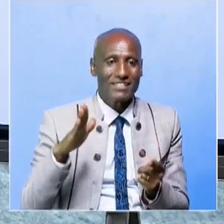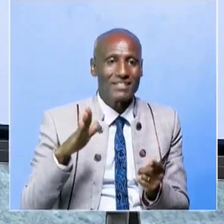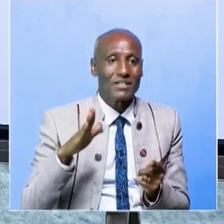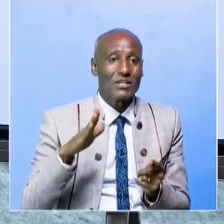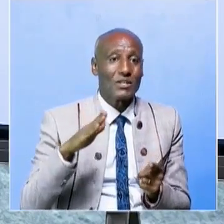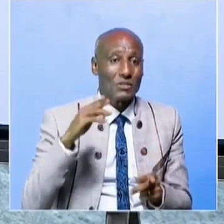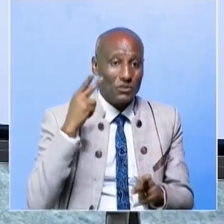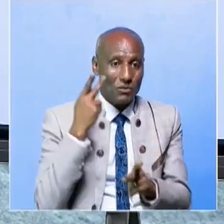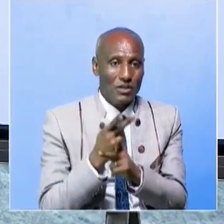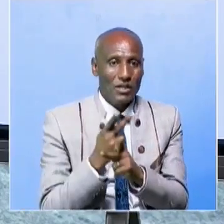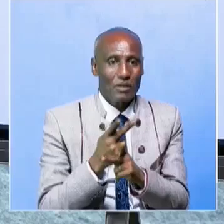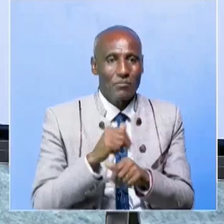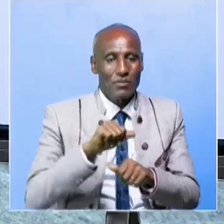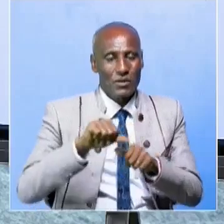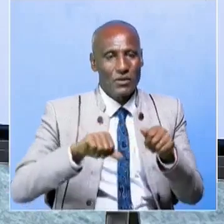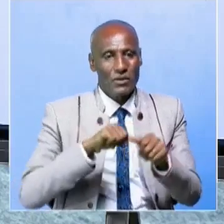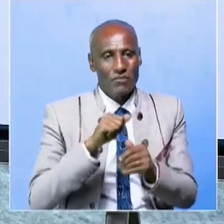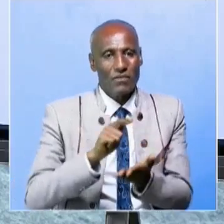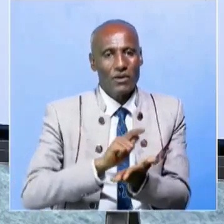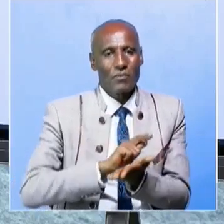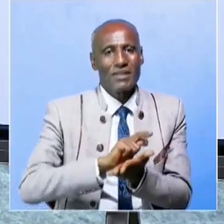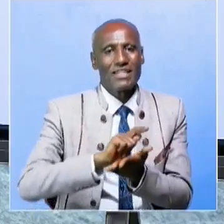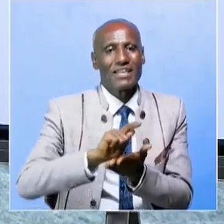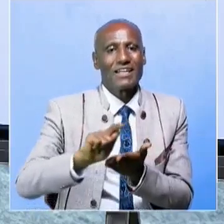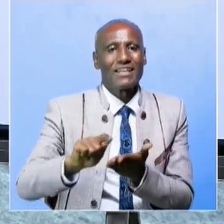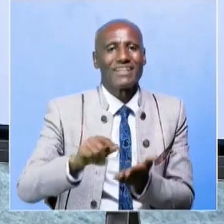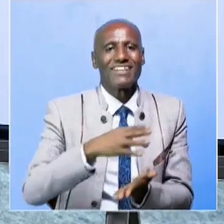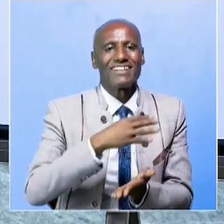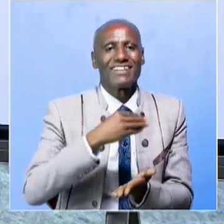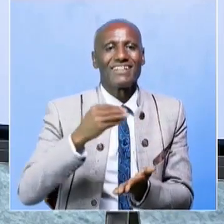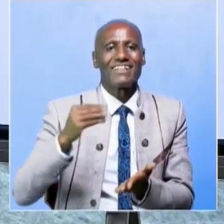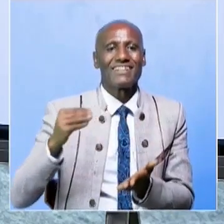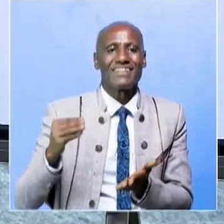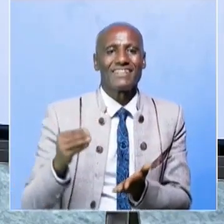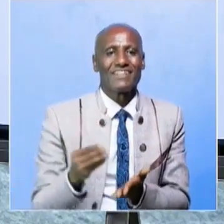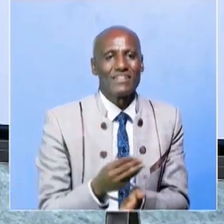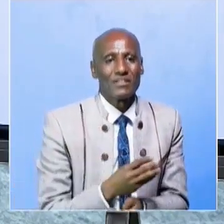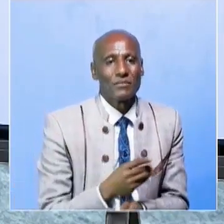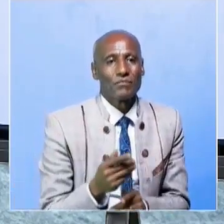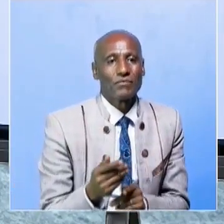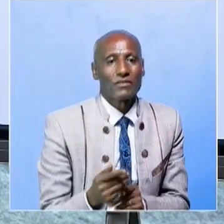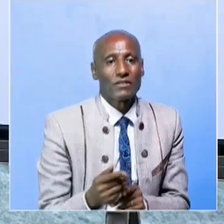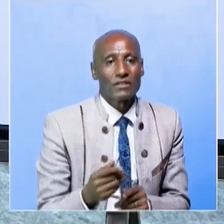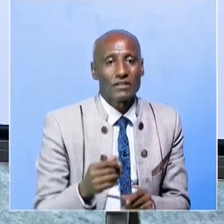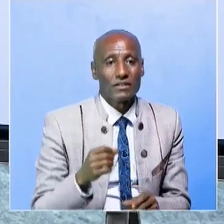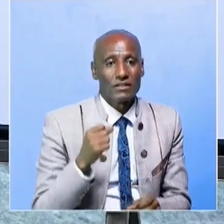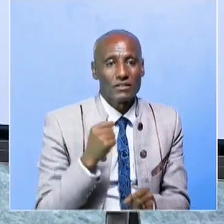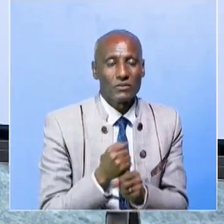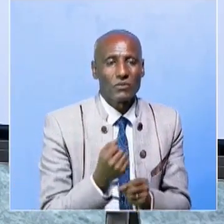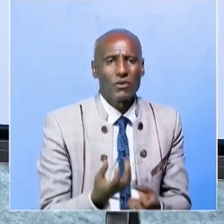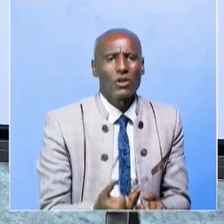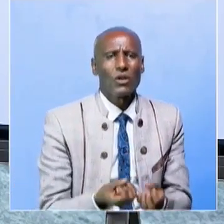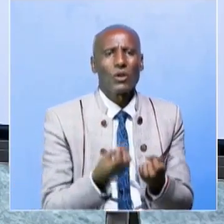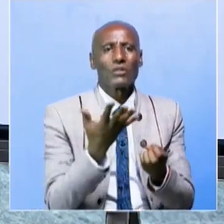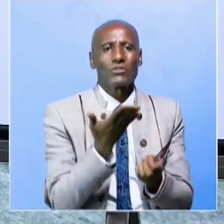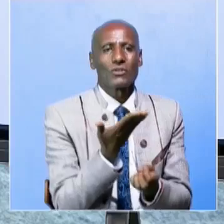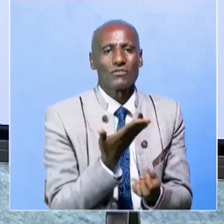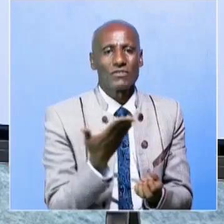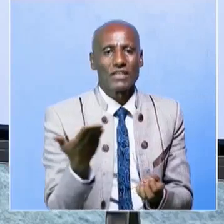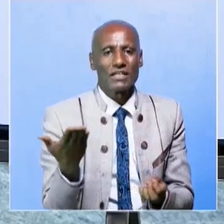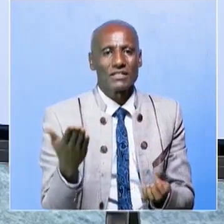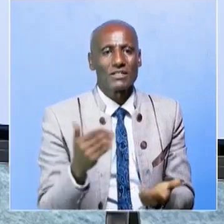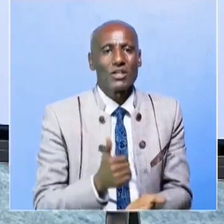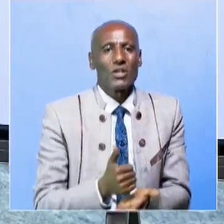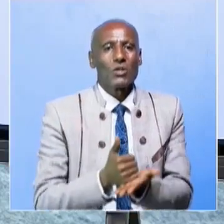to contaminate it, and do remedial processes and do lots of things to help the